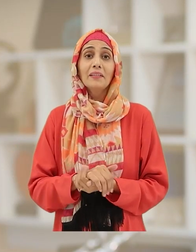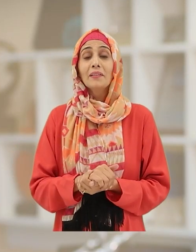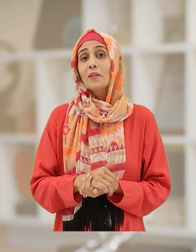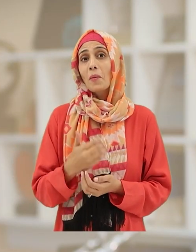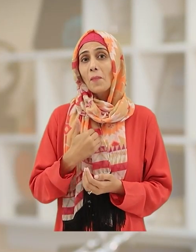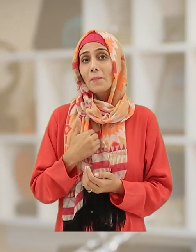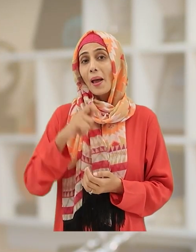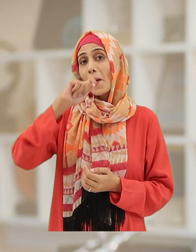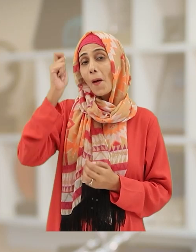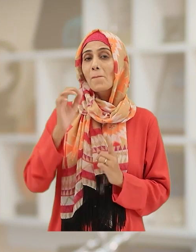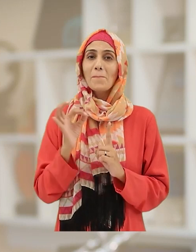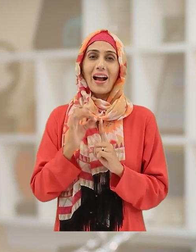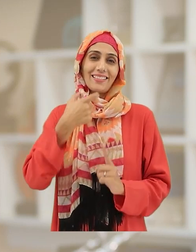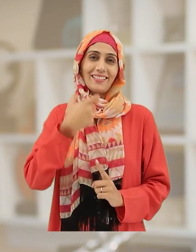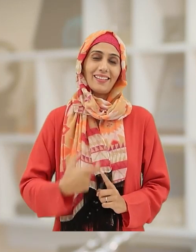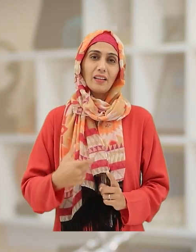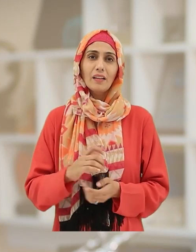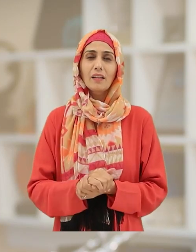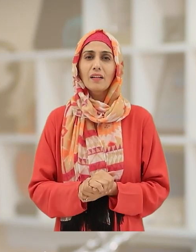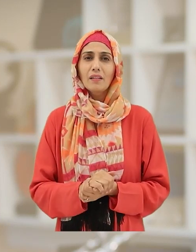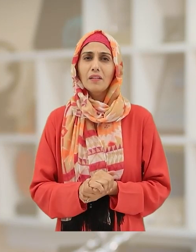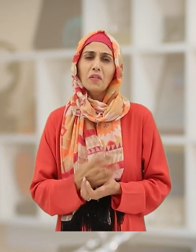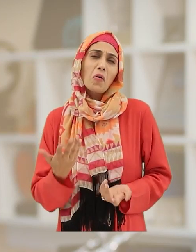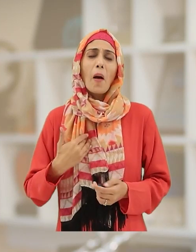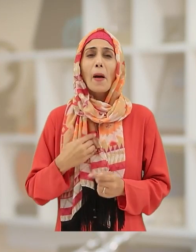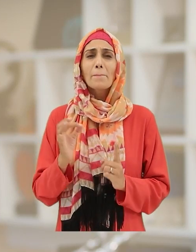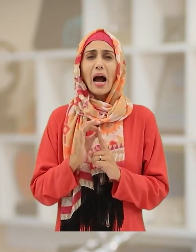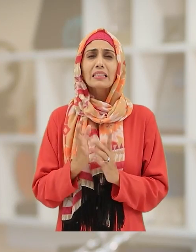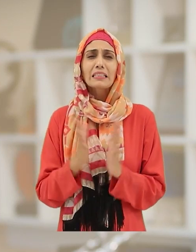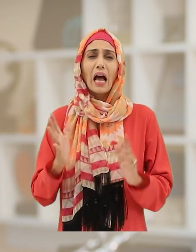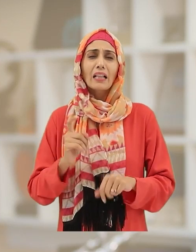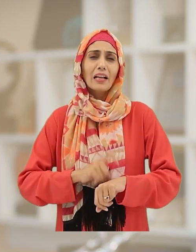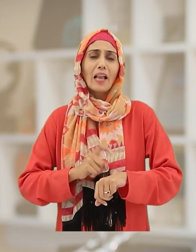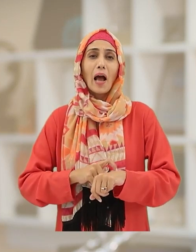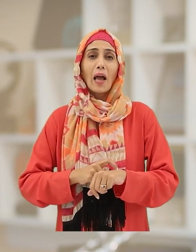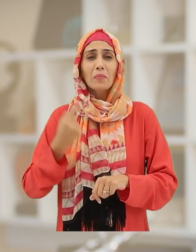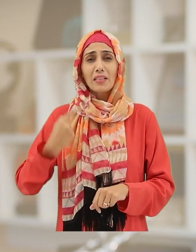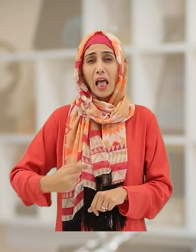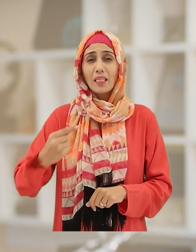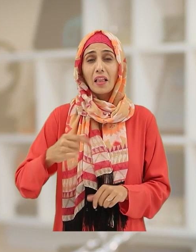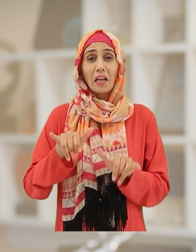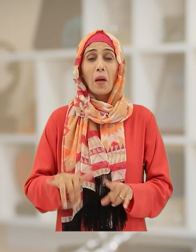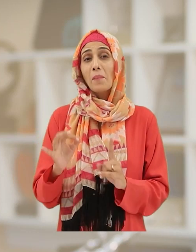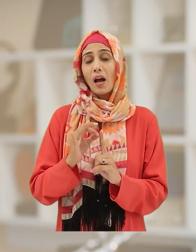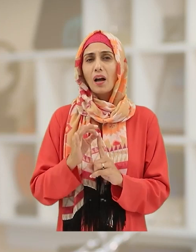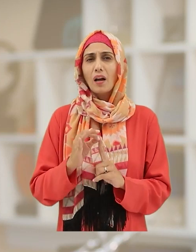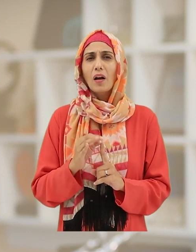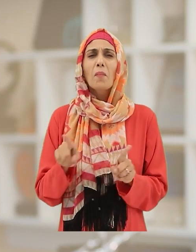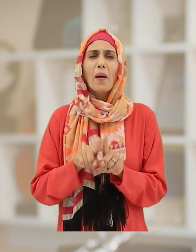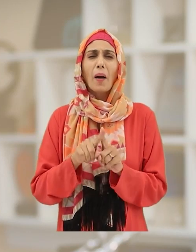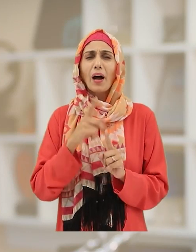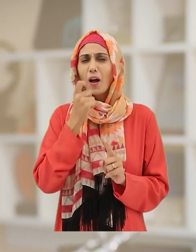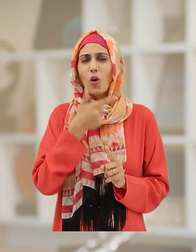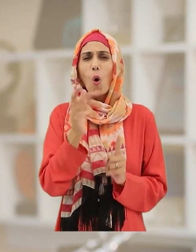an imported Pakistani. Because I've been living here now for the great part of my life, and when I'm in the States, people always say, yes,